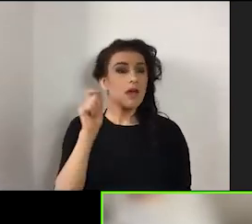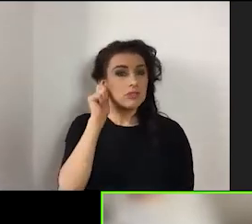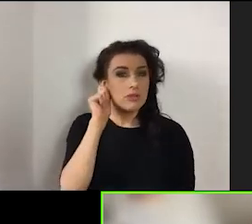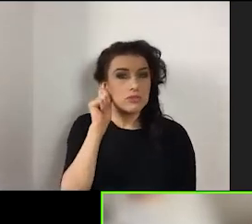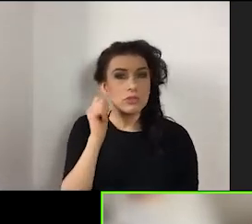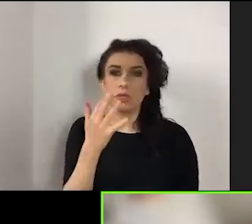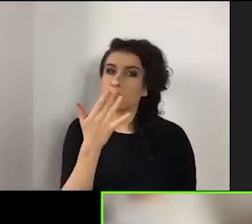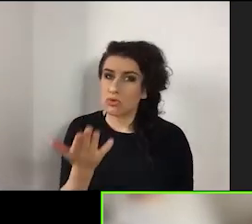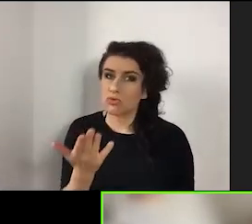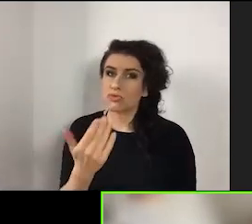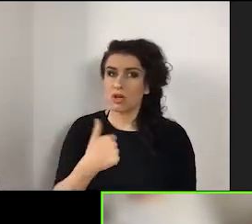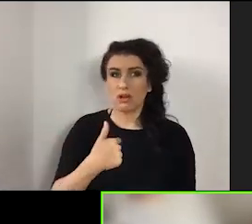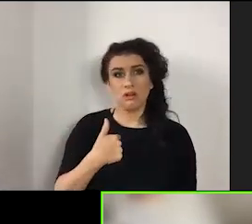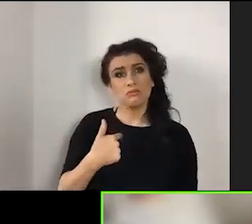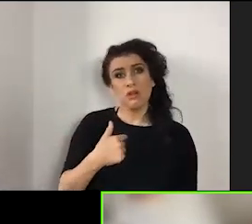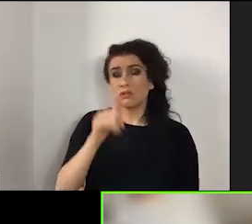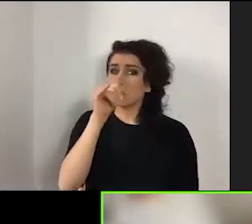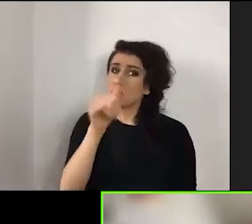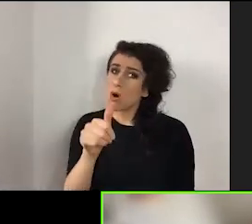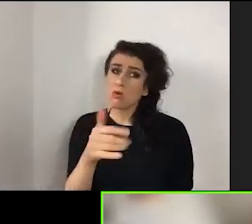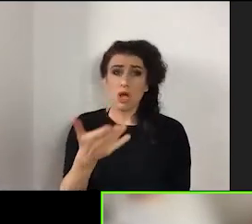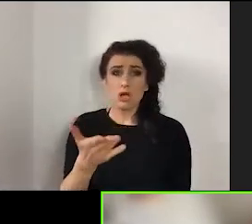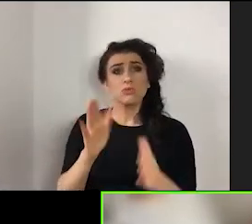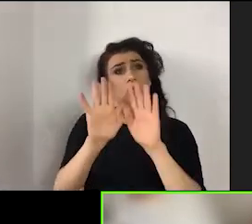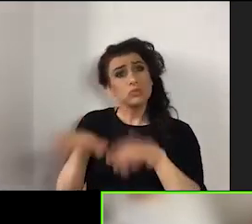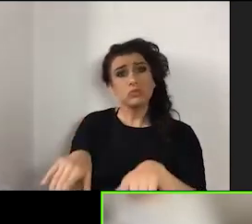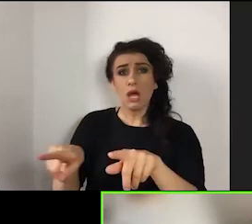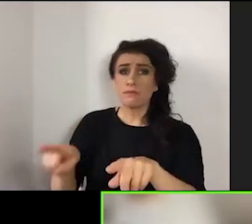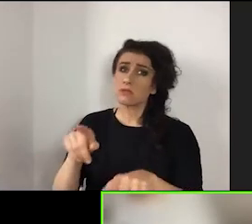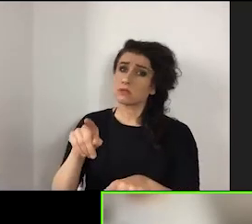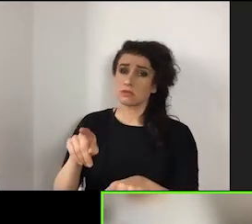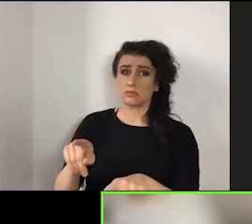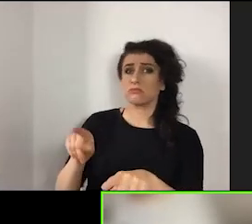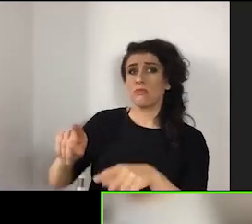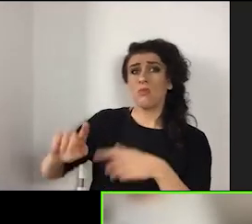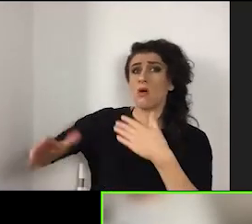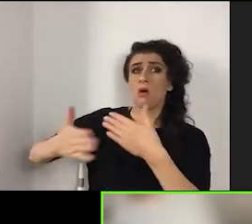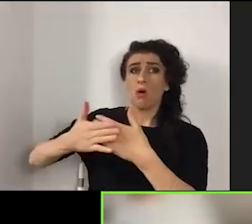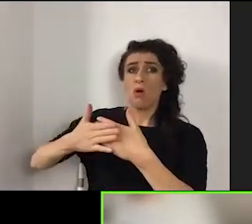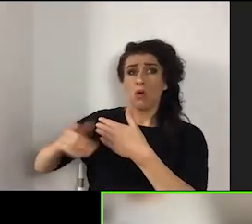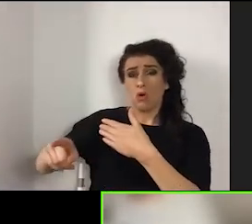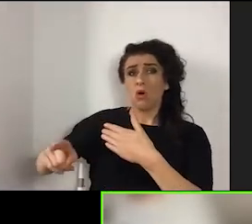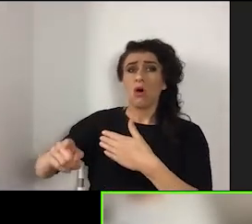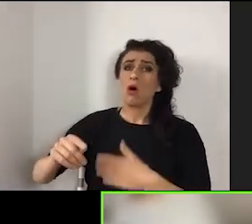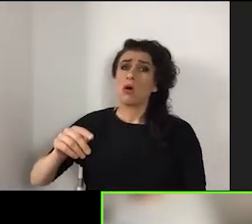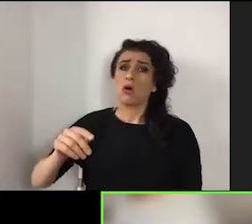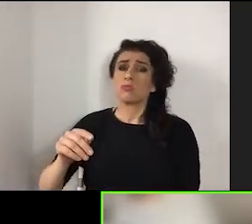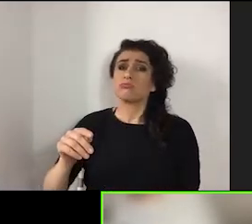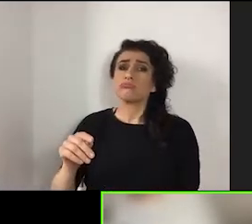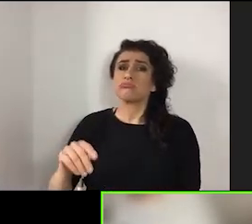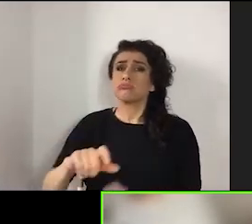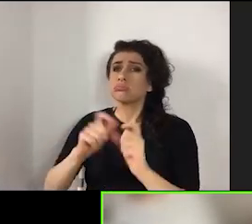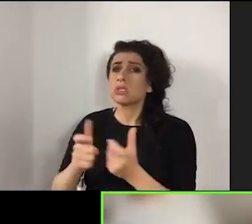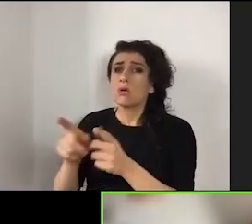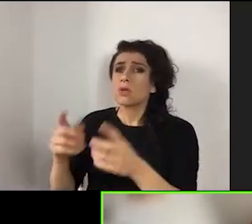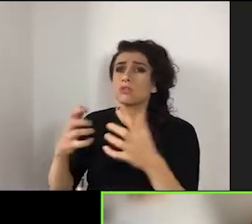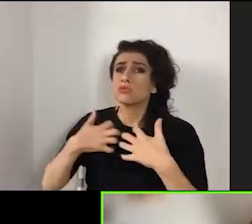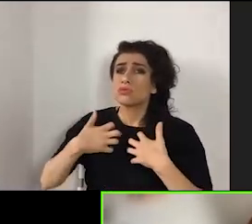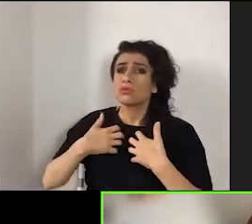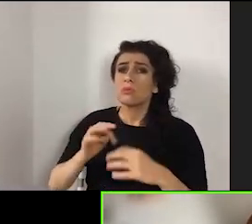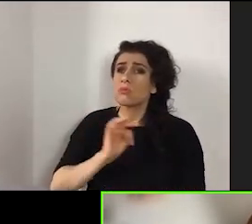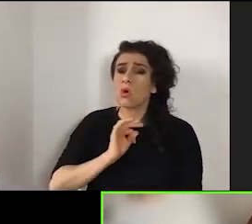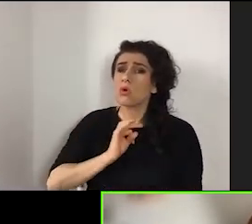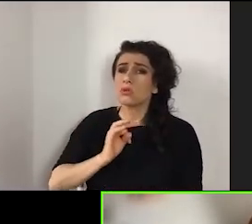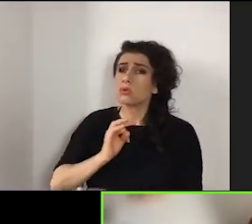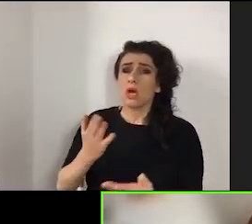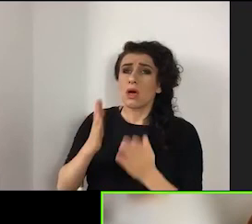anything in my life, only raising my kids, cooking, and, you know, like domestic tasks. And I say, okay, I'm a lawyer. I'm going to